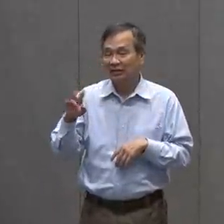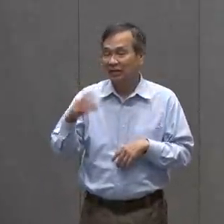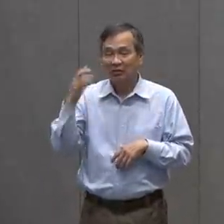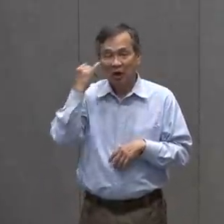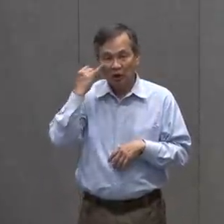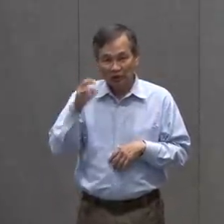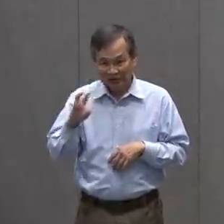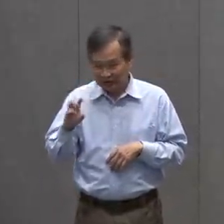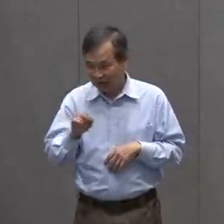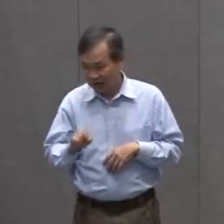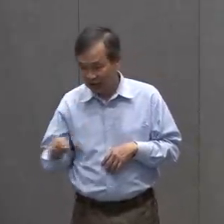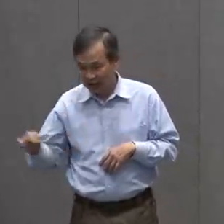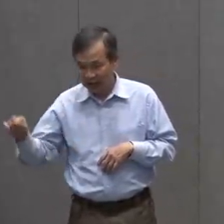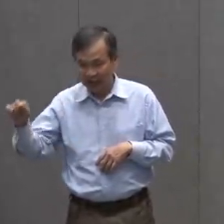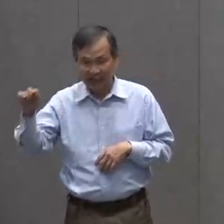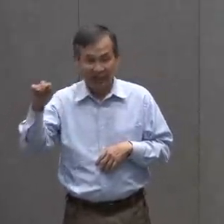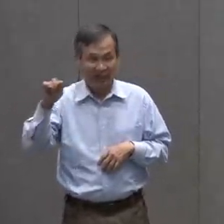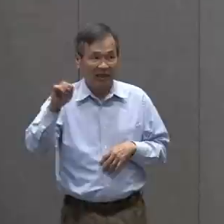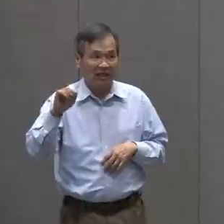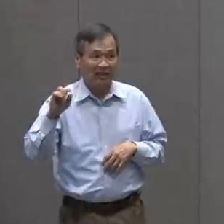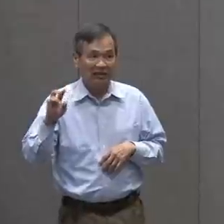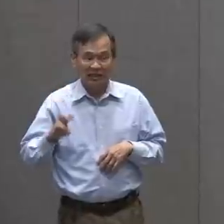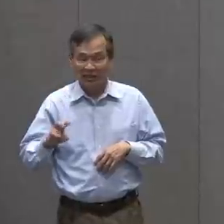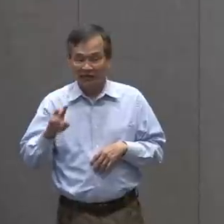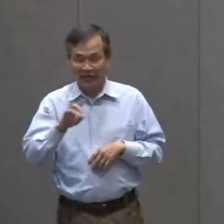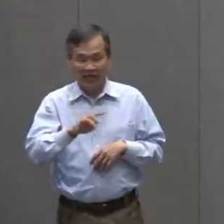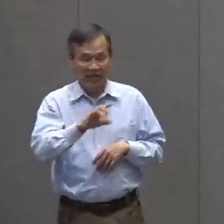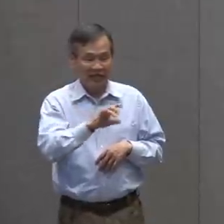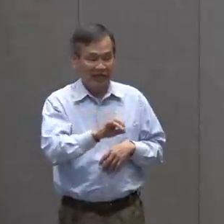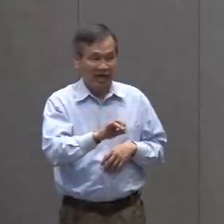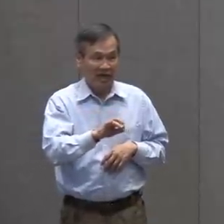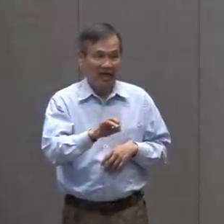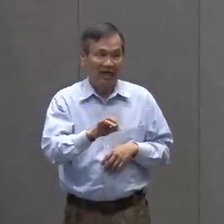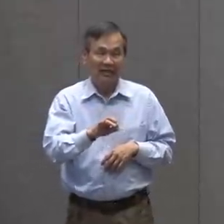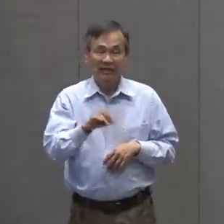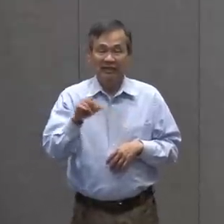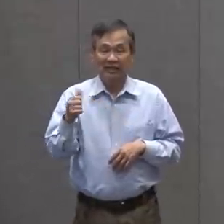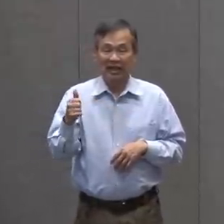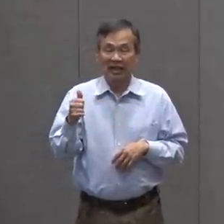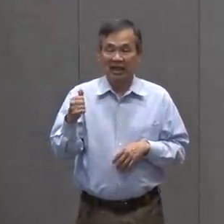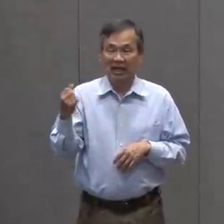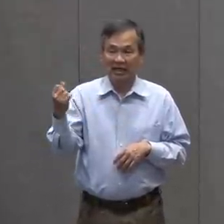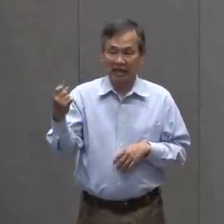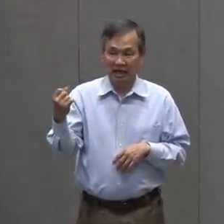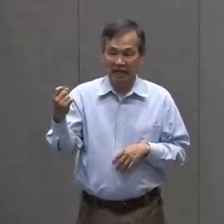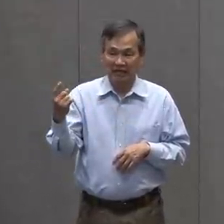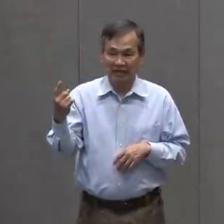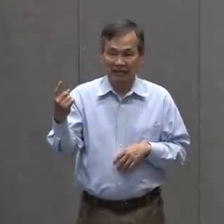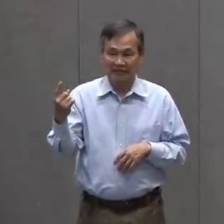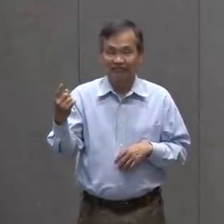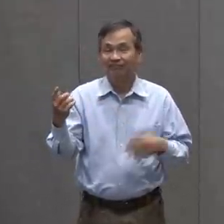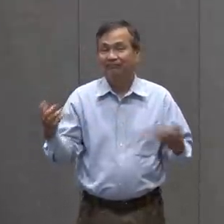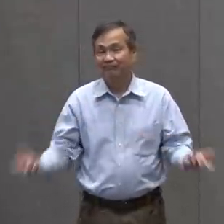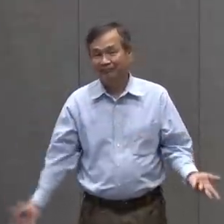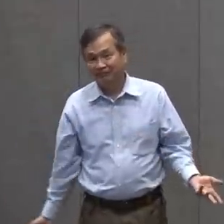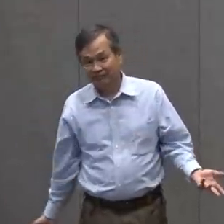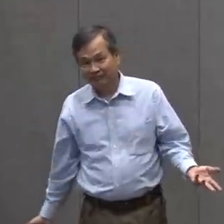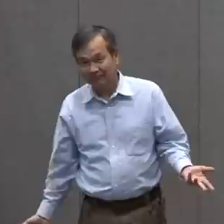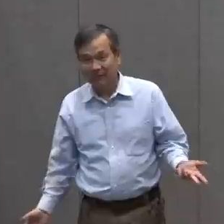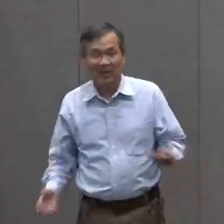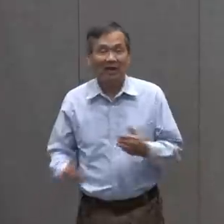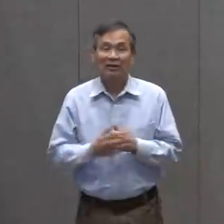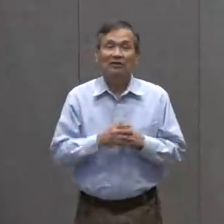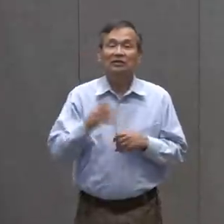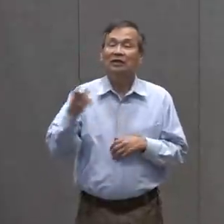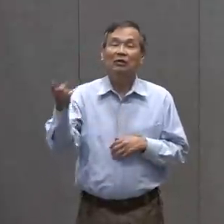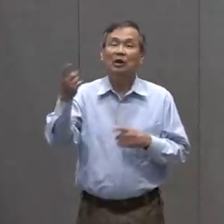a 4, I would say 7, 8, 9, 10, 11. If I had rolled that